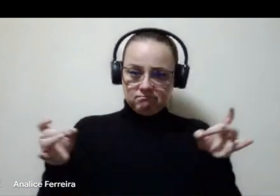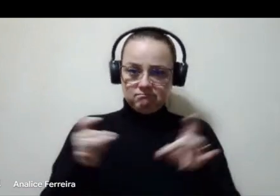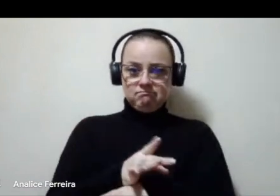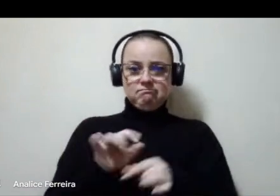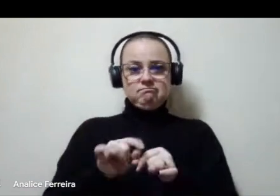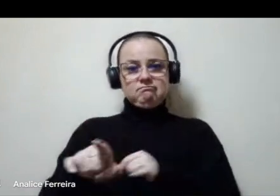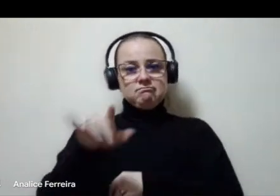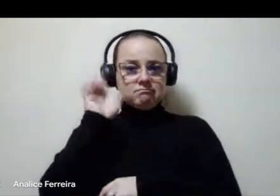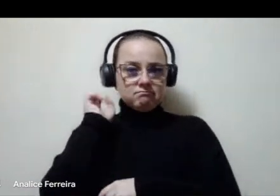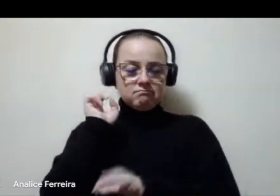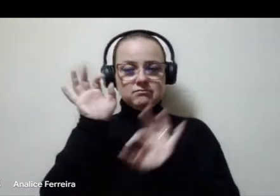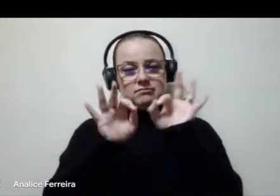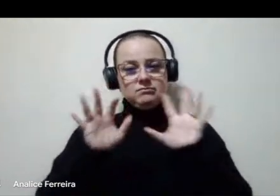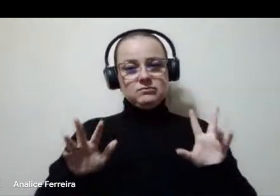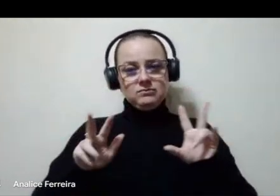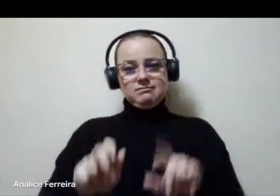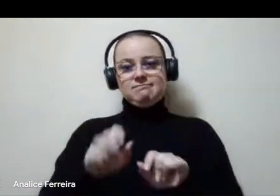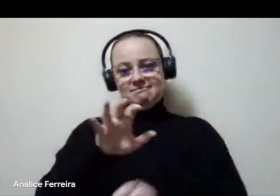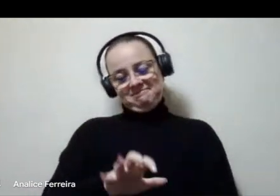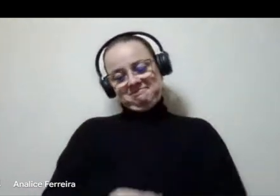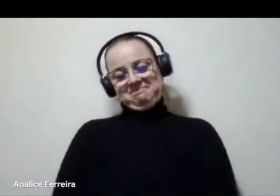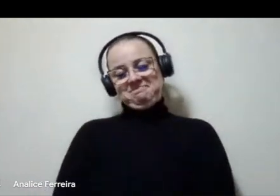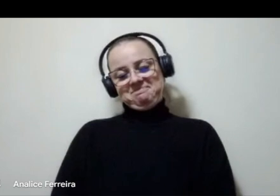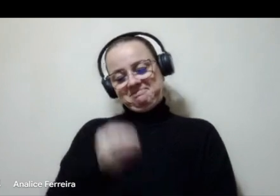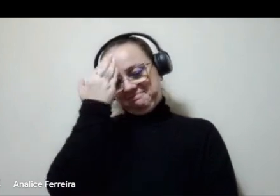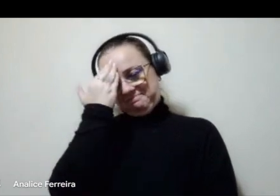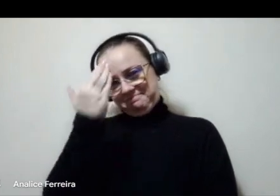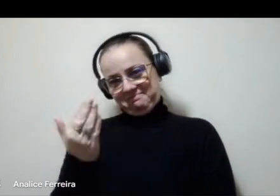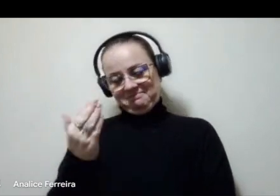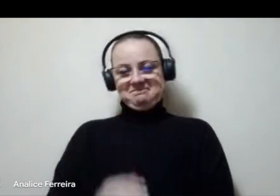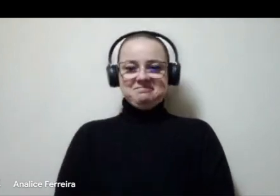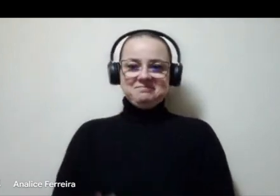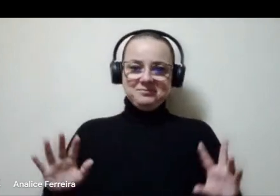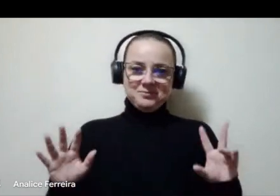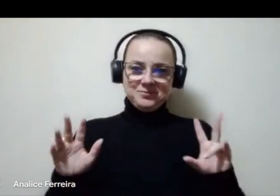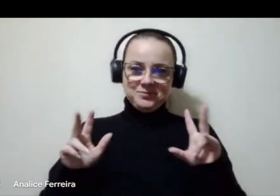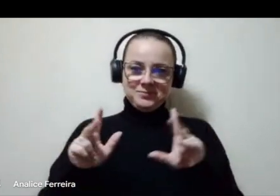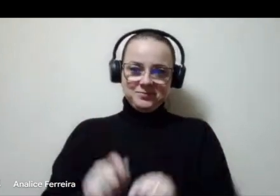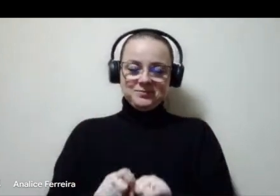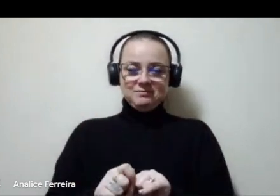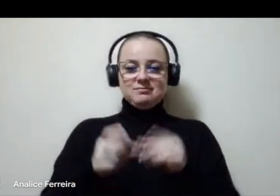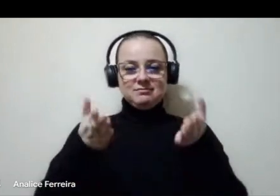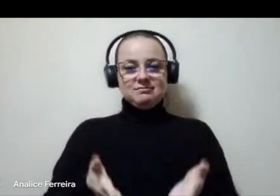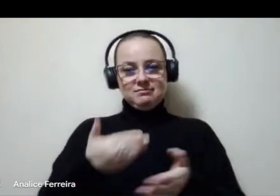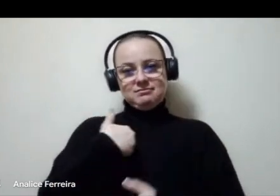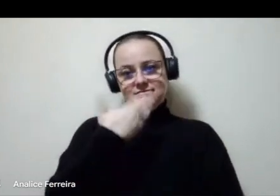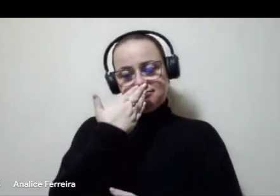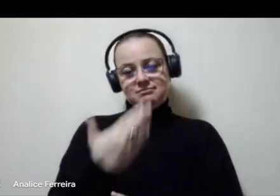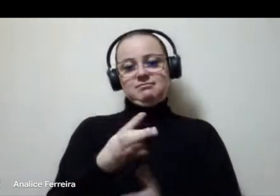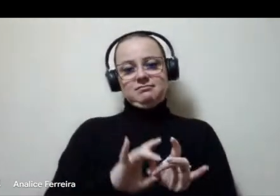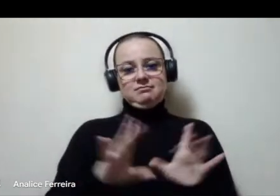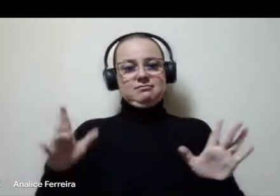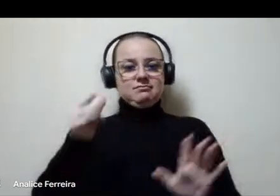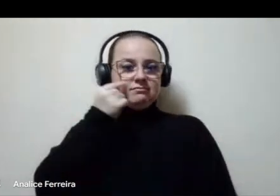and we will organize all this, okay? Thank very much everyone who has been here to be be present at this